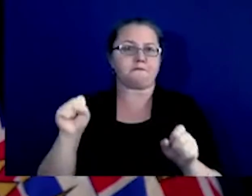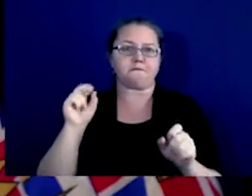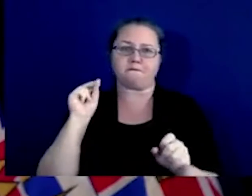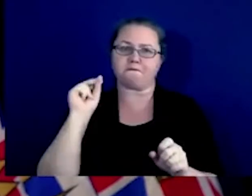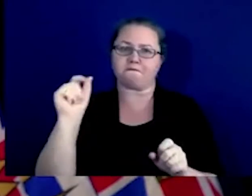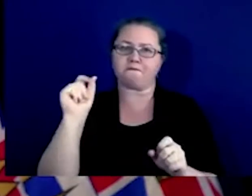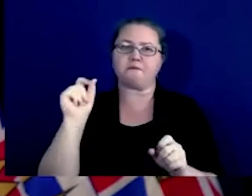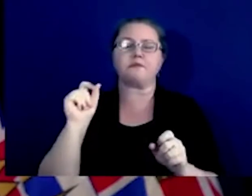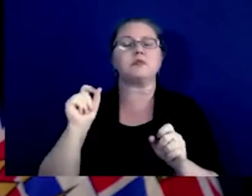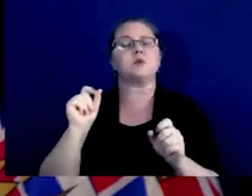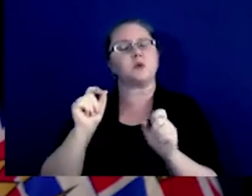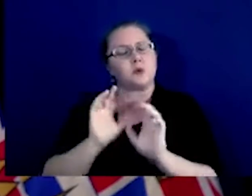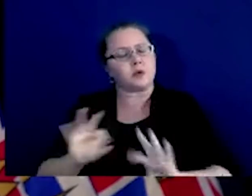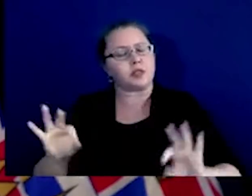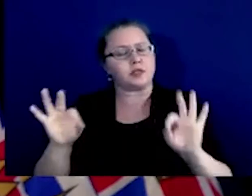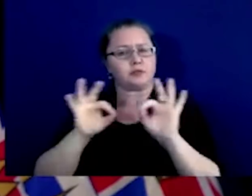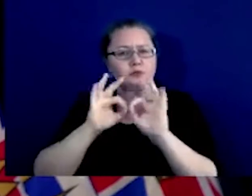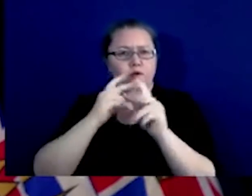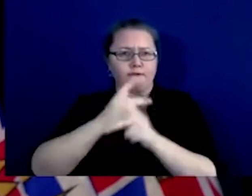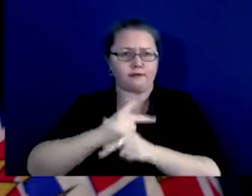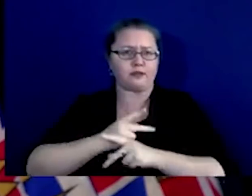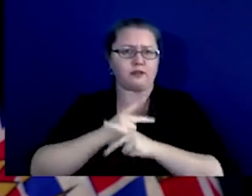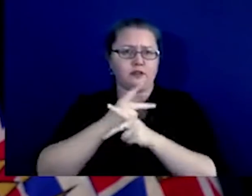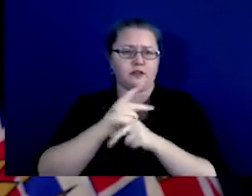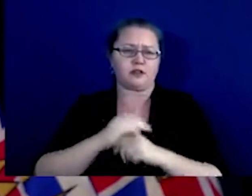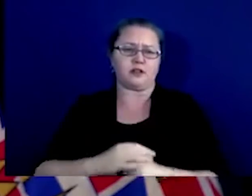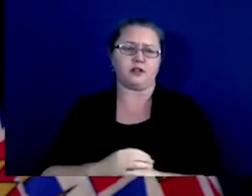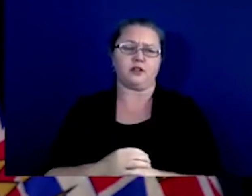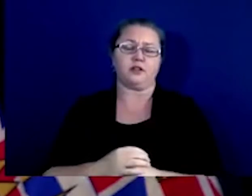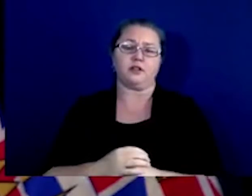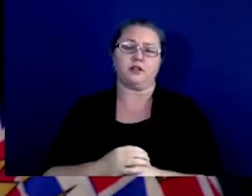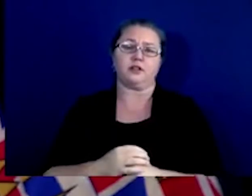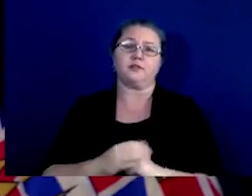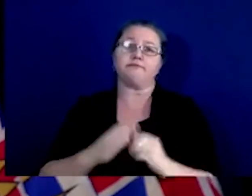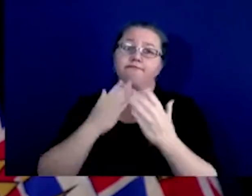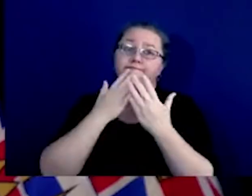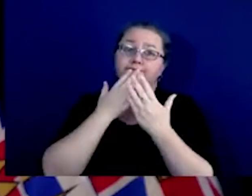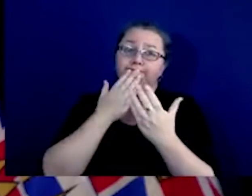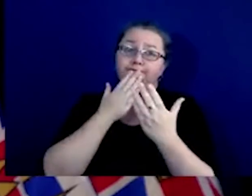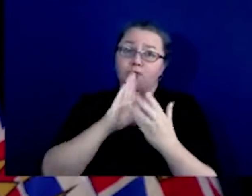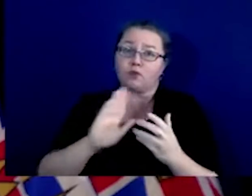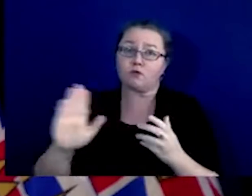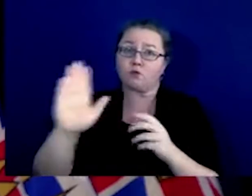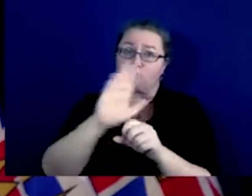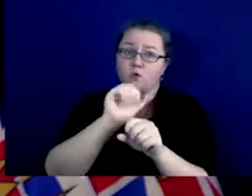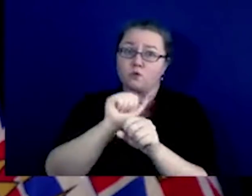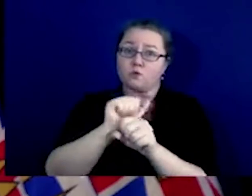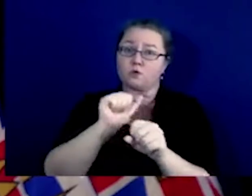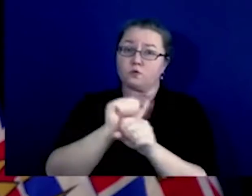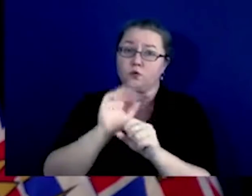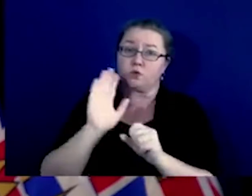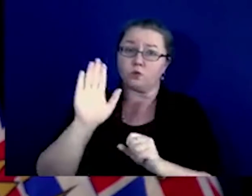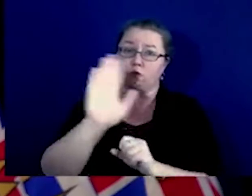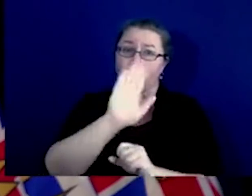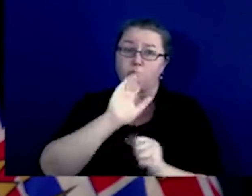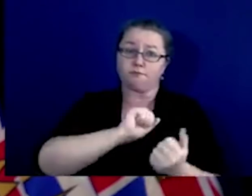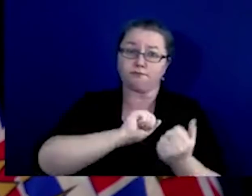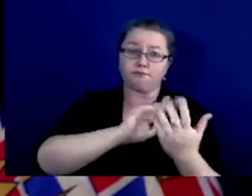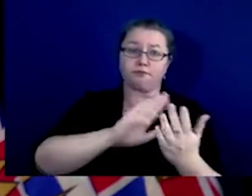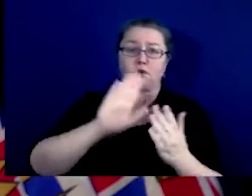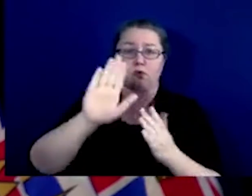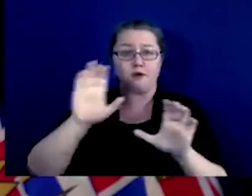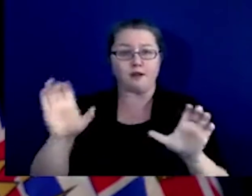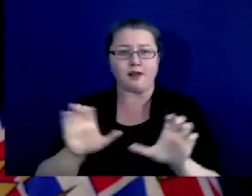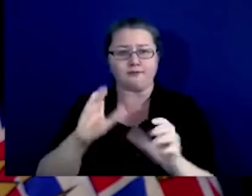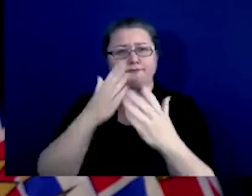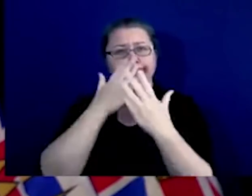if somebody on their team tests positive for COVID-19 or is homesick and is waiting for testing. So much of what is required